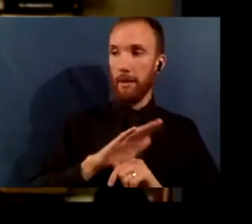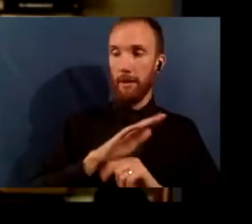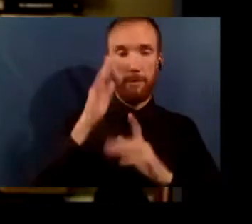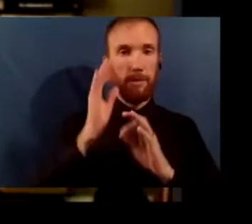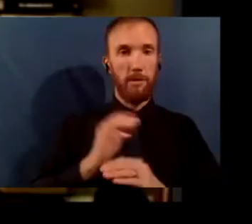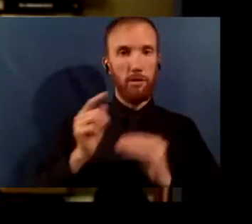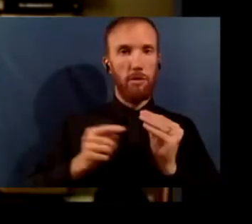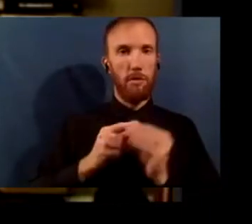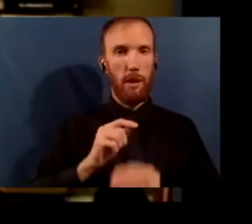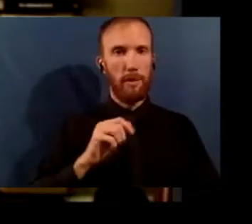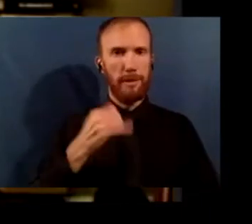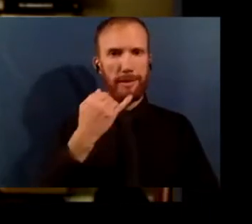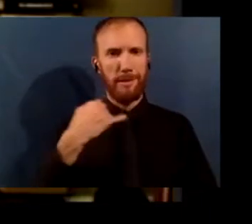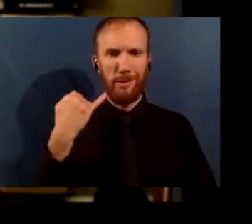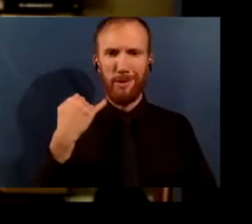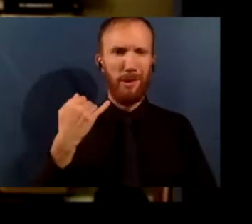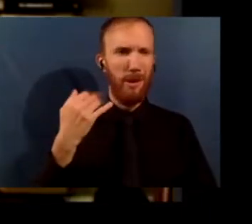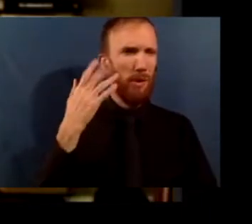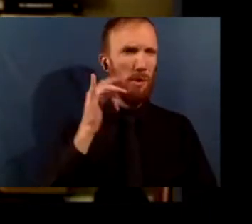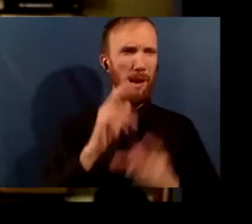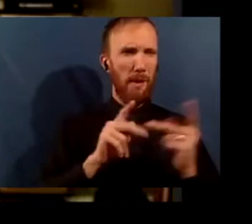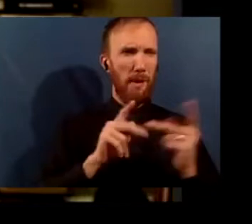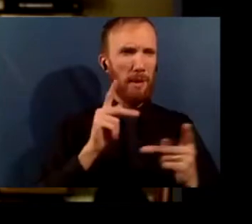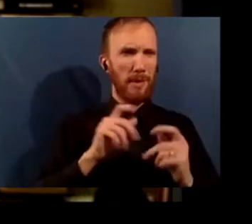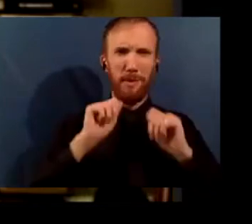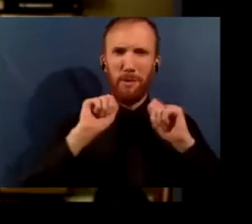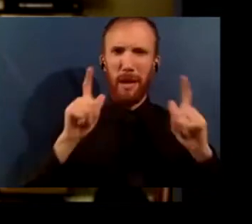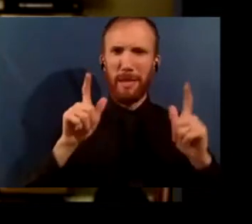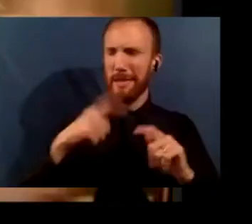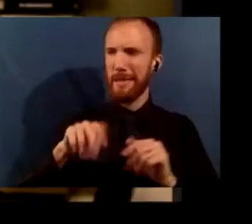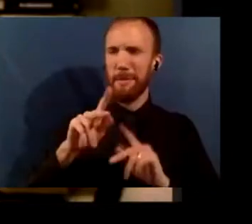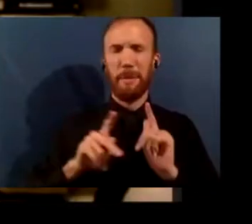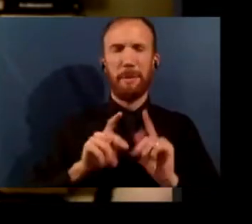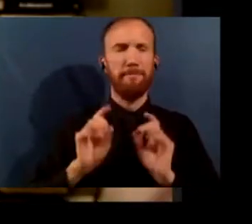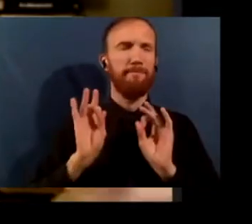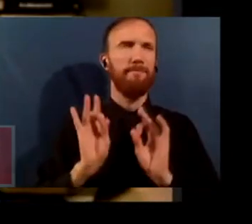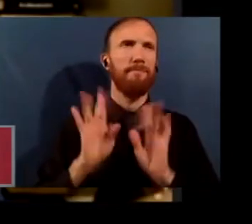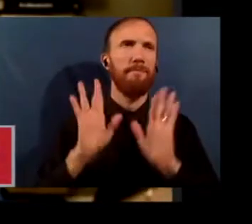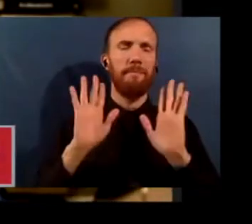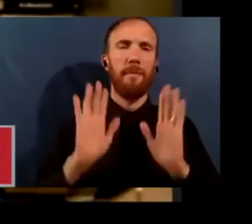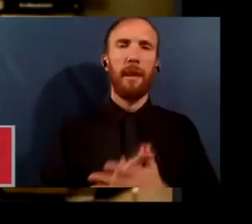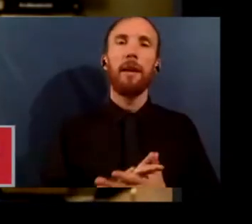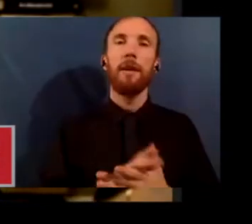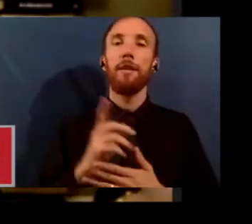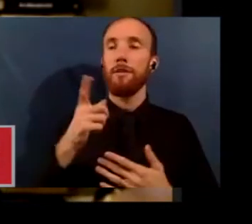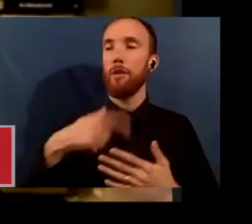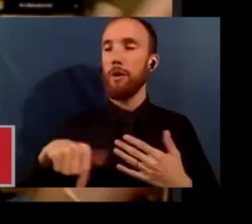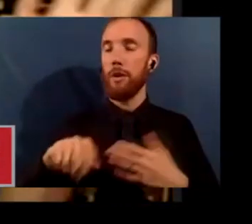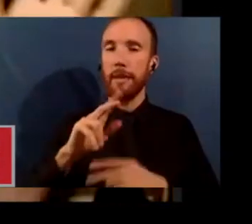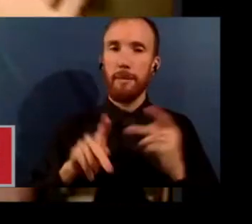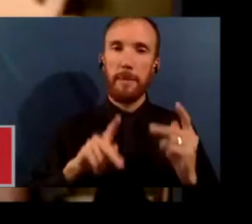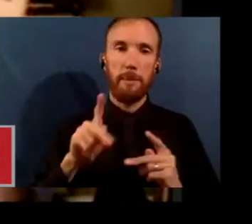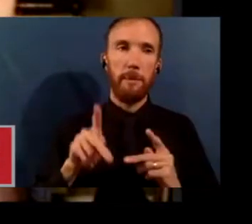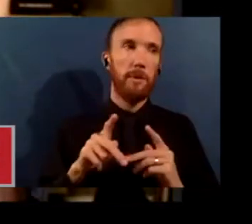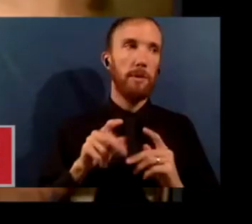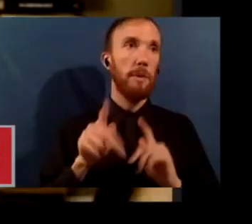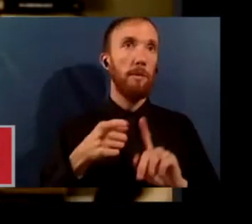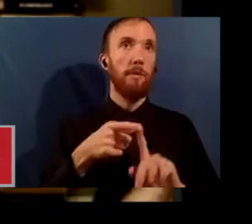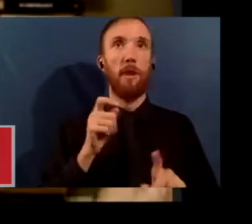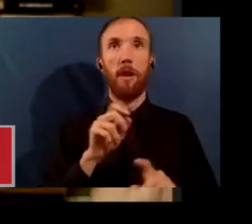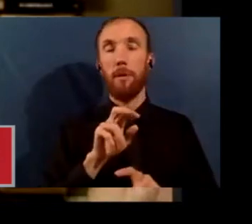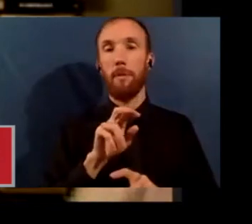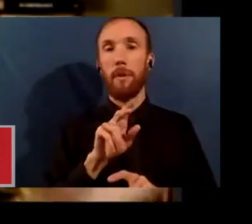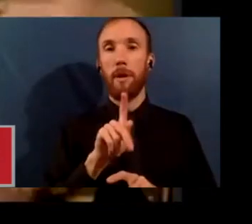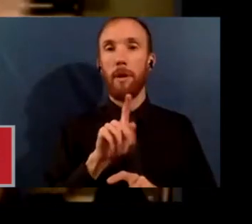you surprised? These people are scoundrels, you know, they are scoundrels. So all these people, the Kuwaitis and others, who have